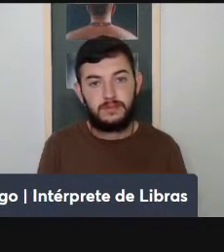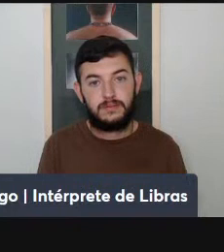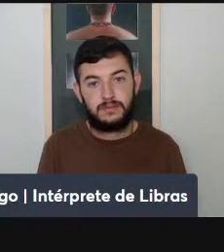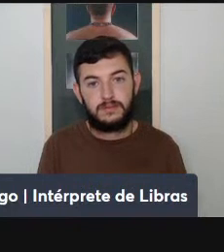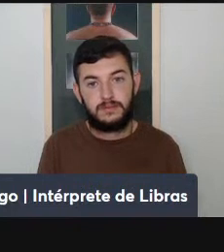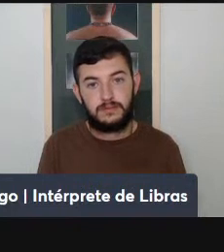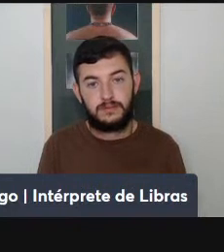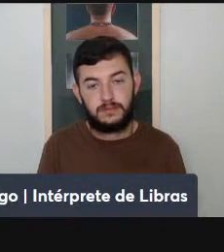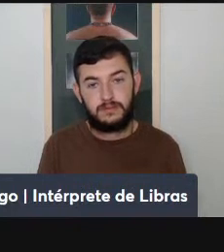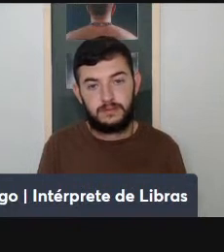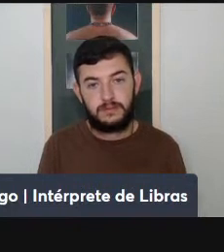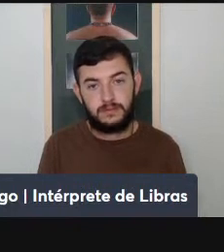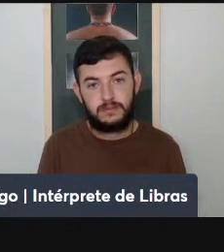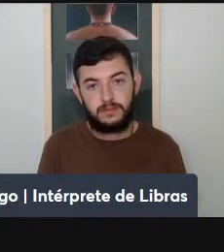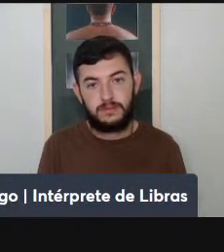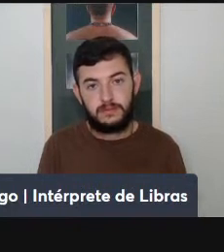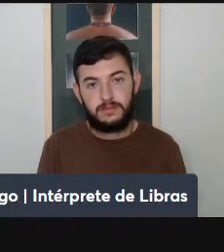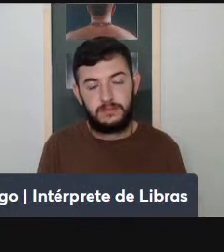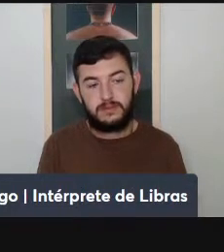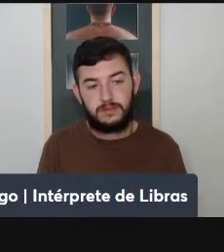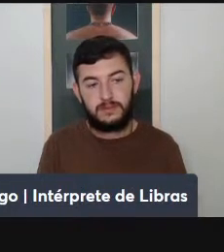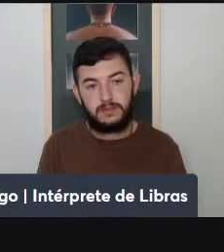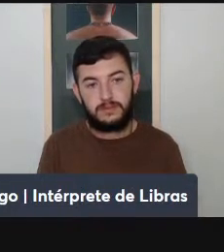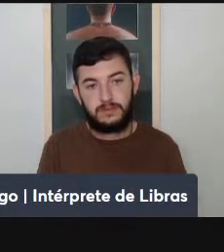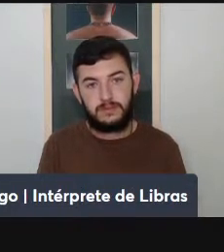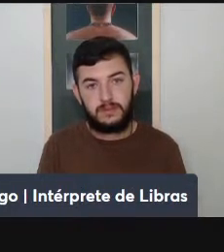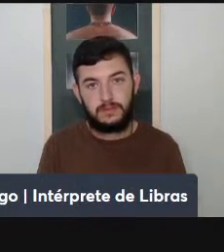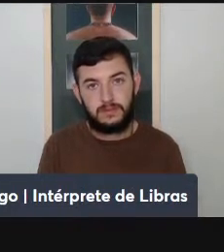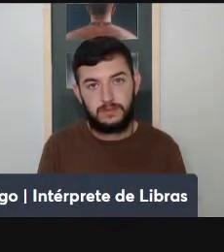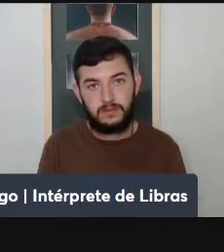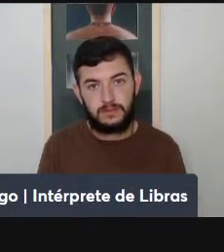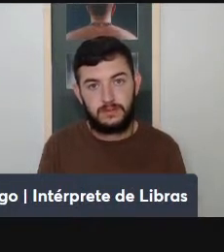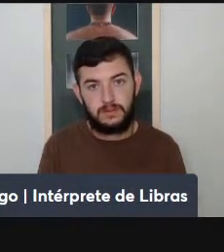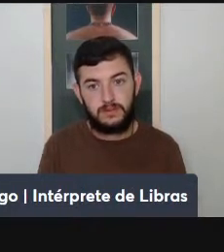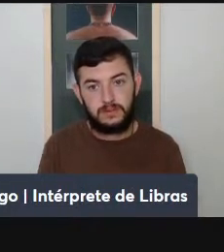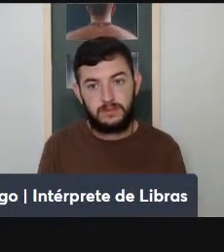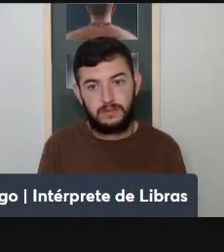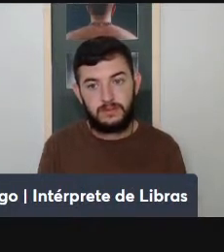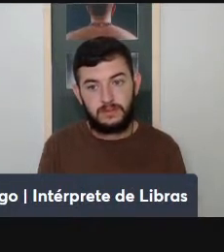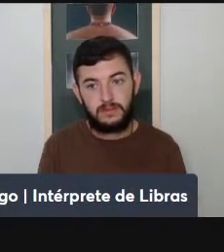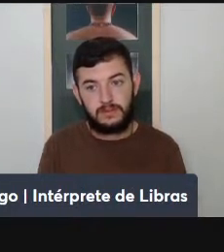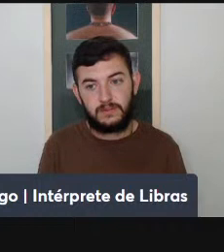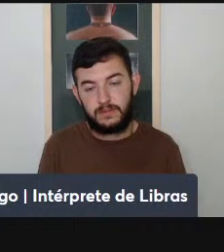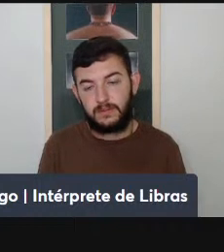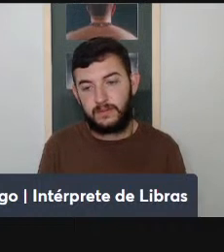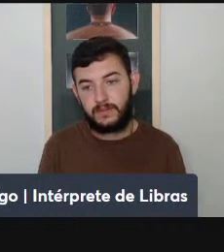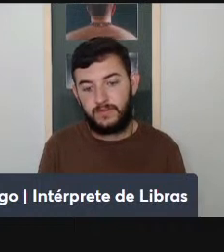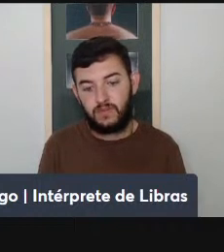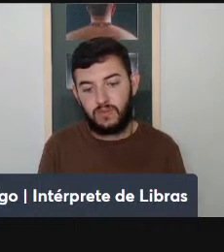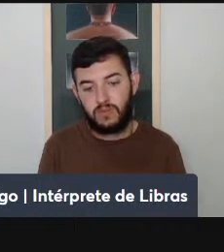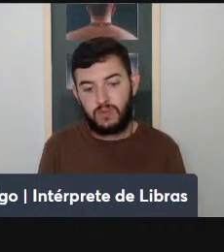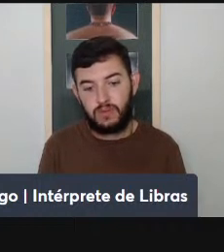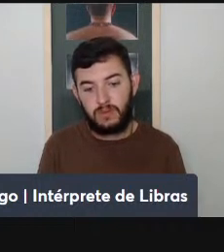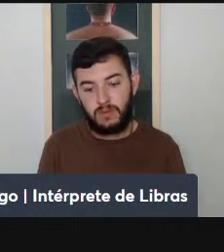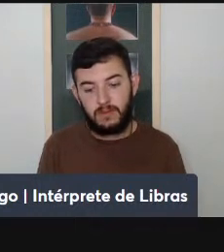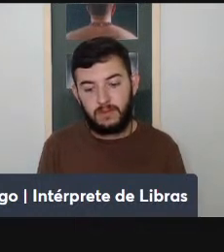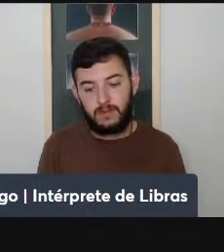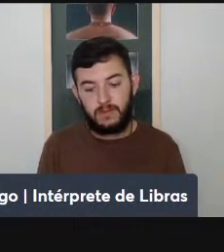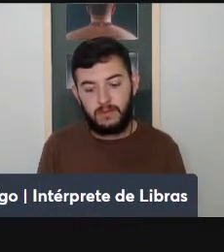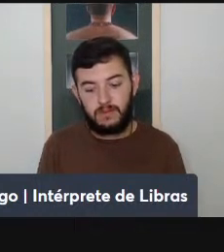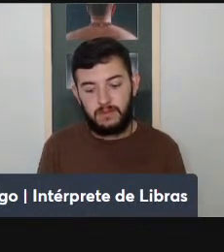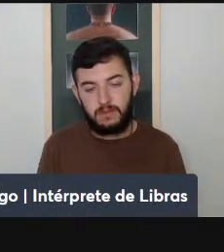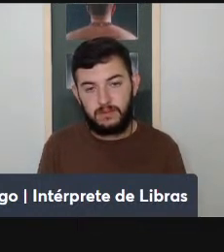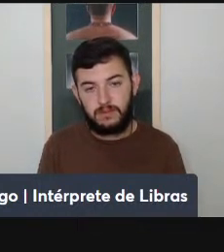a significant part of their education an awareness of the global economy of